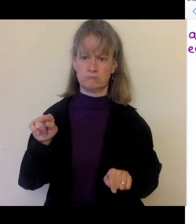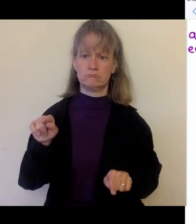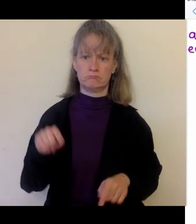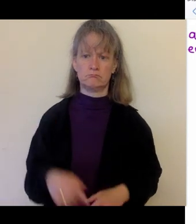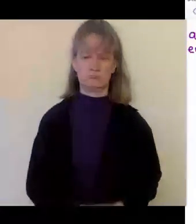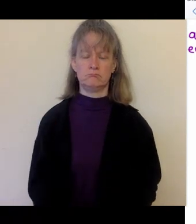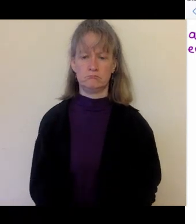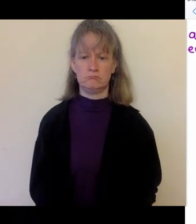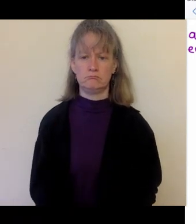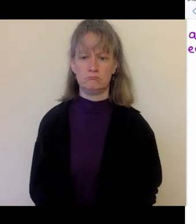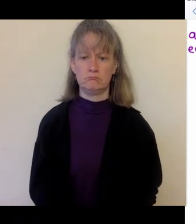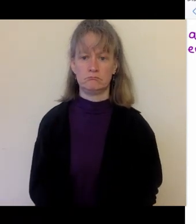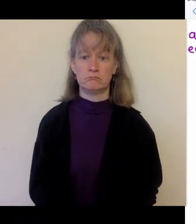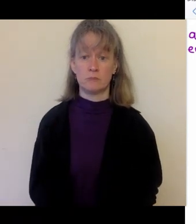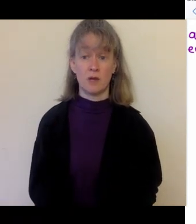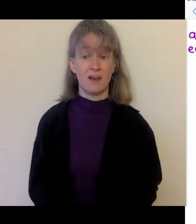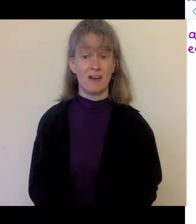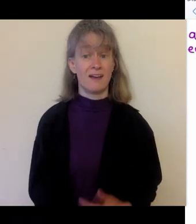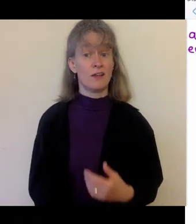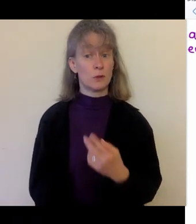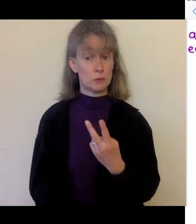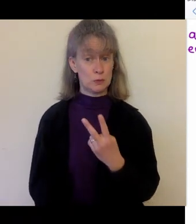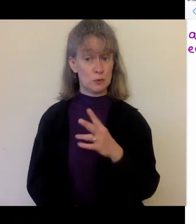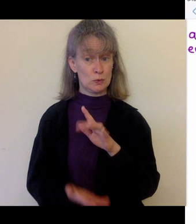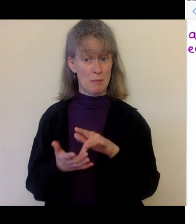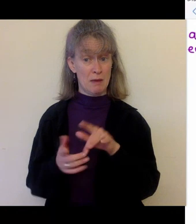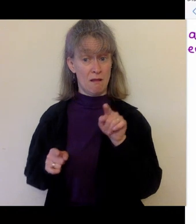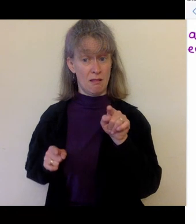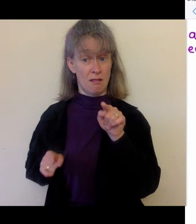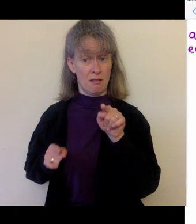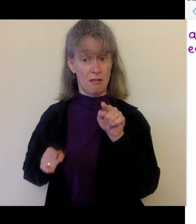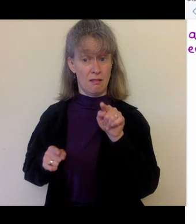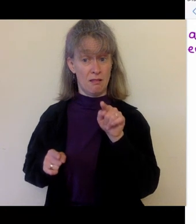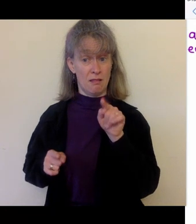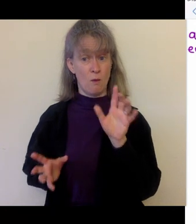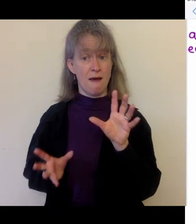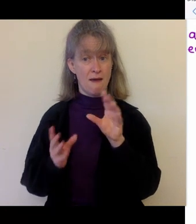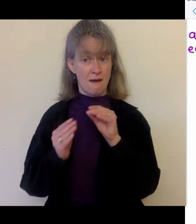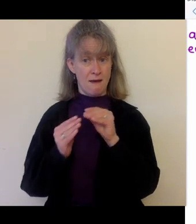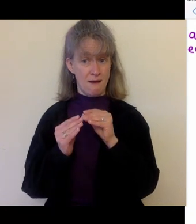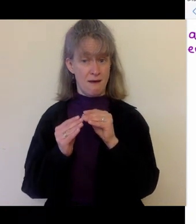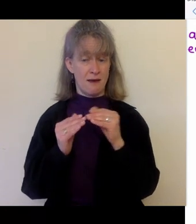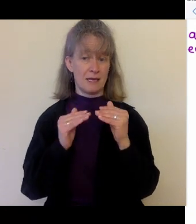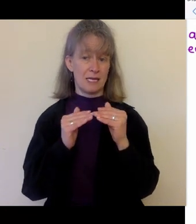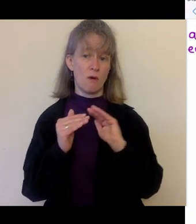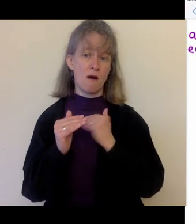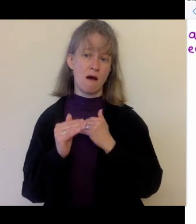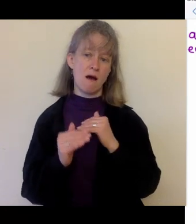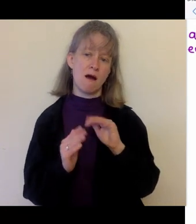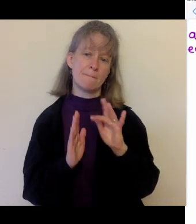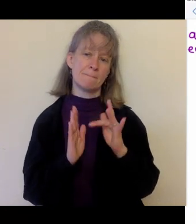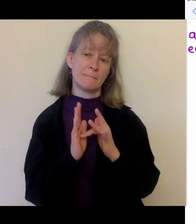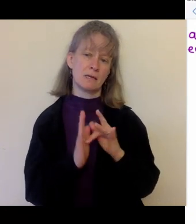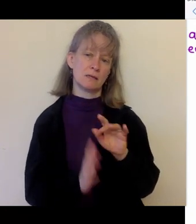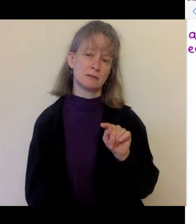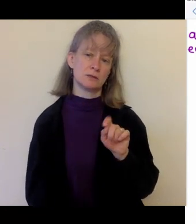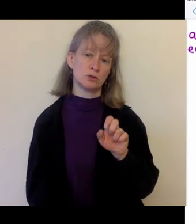And our two middle boxes are still going to add to our middle term,